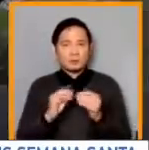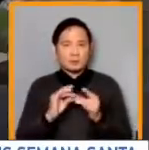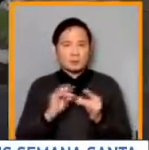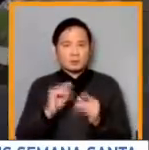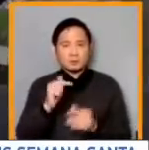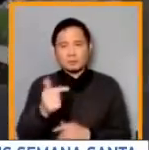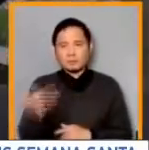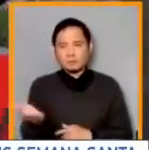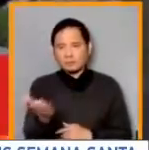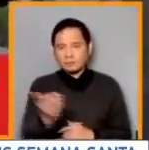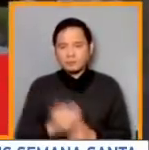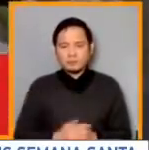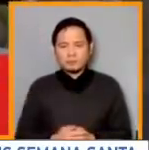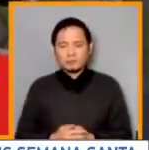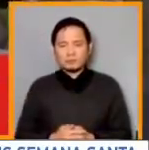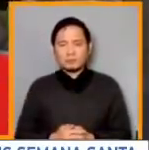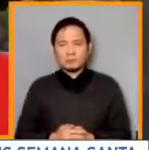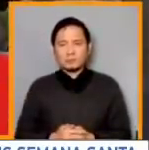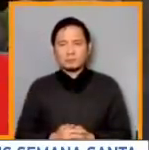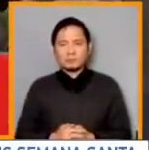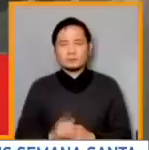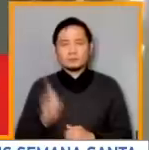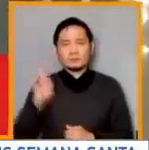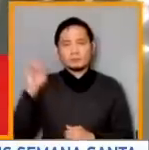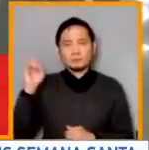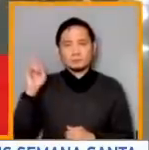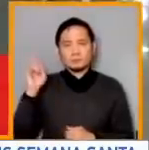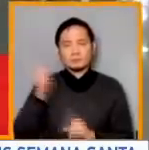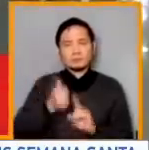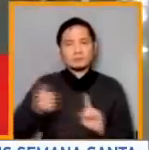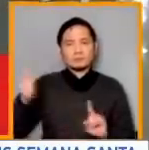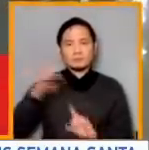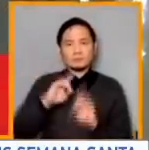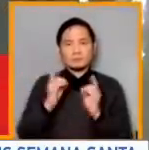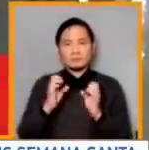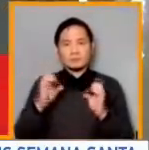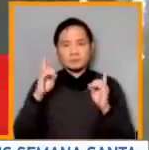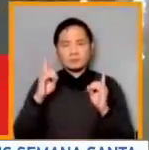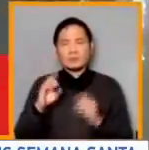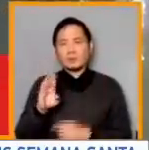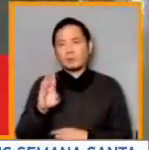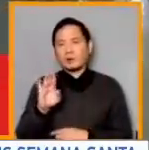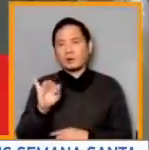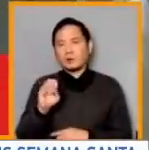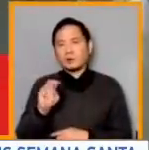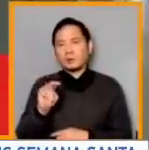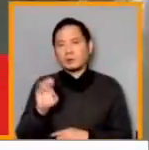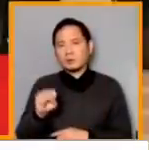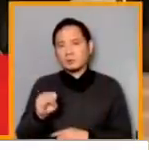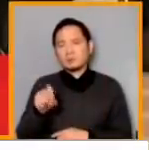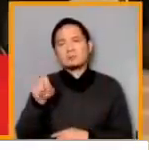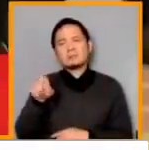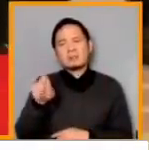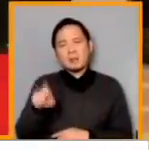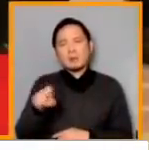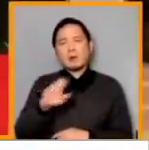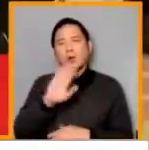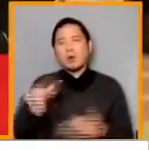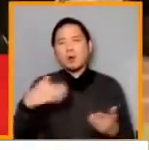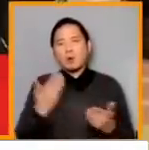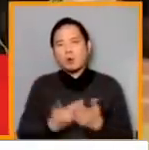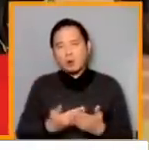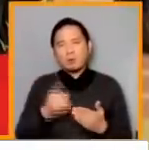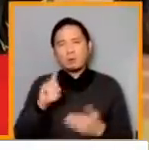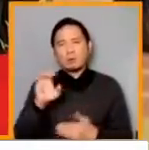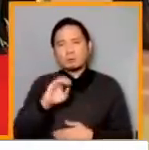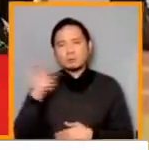Kung si DepEd Secretary Leonor Briones ang masusunod, dapat mag-full implementation na ng face-to-face classes sa mga lugar na nasa ilalim ng Alert